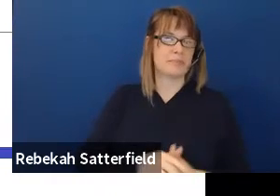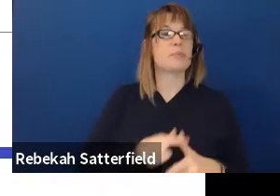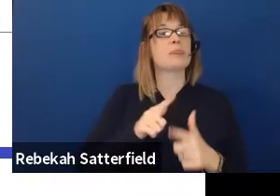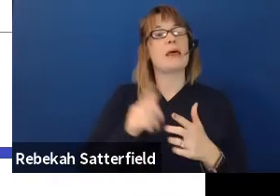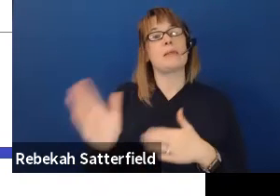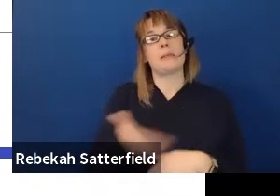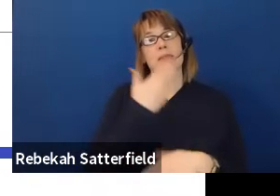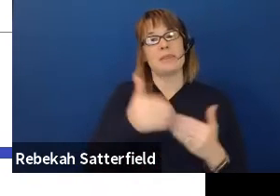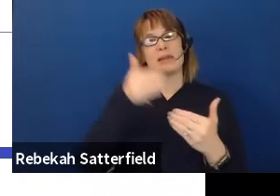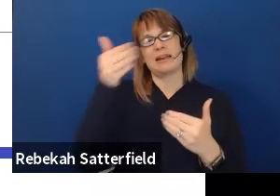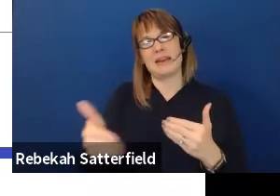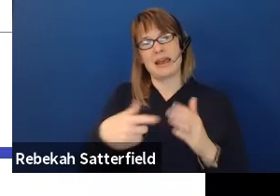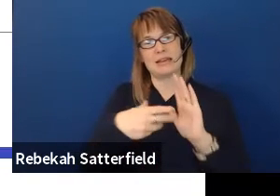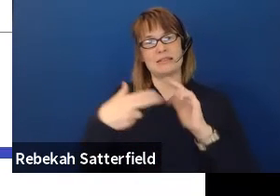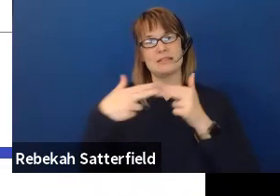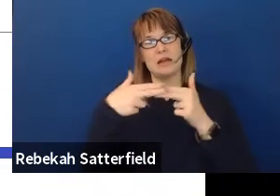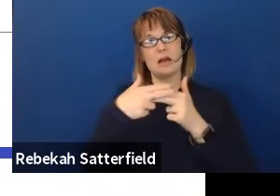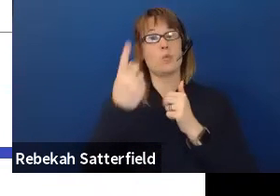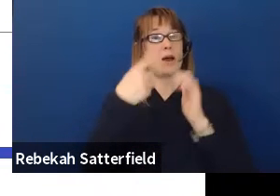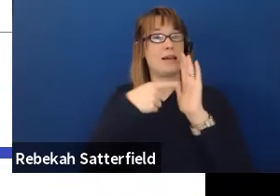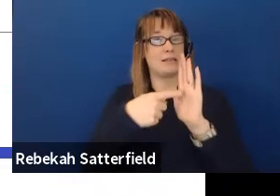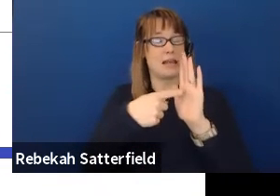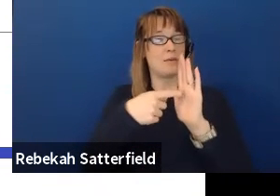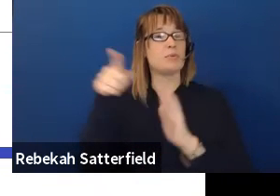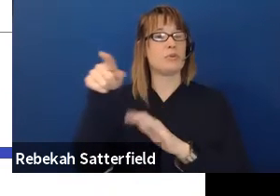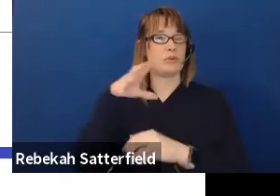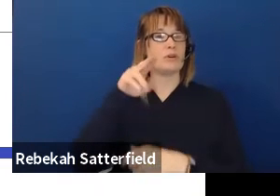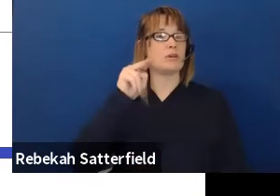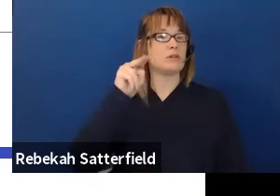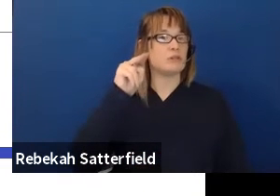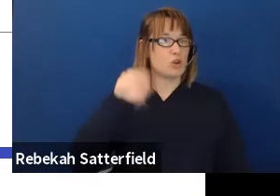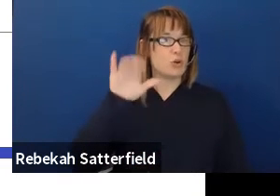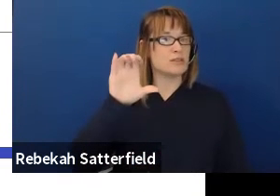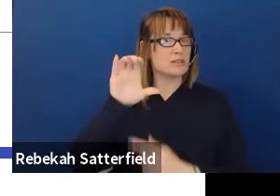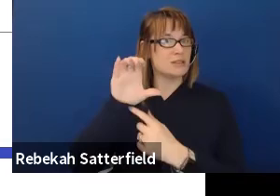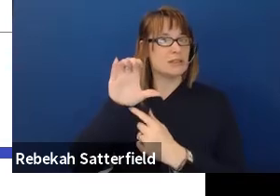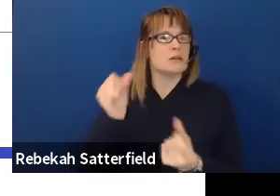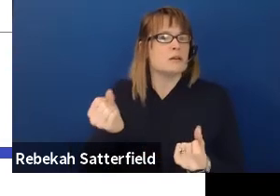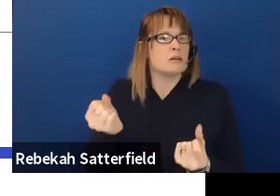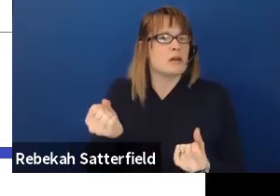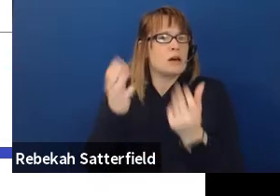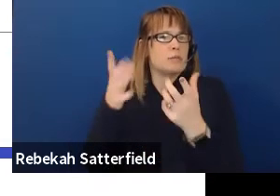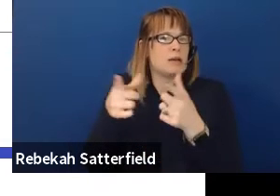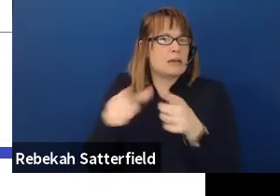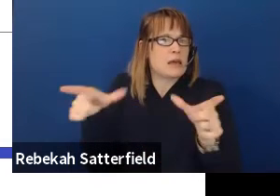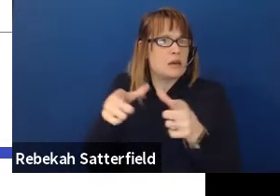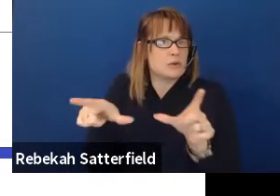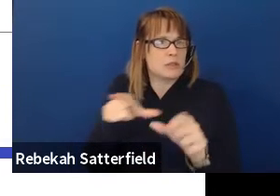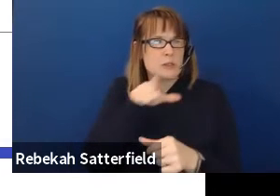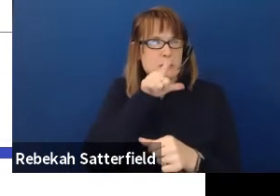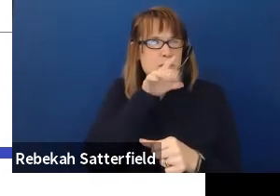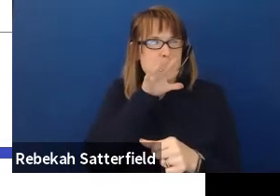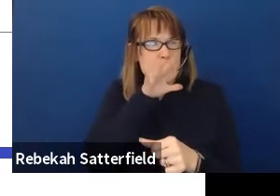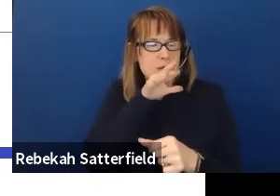example of that. The key findings include the number of languages spoken other than English at home for